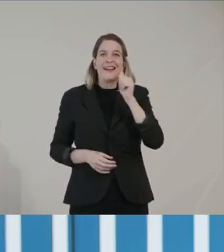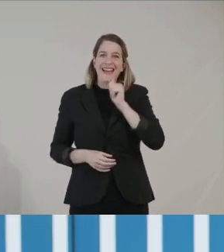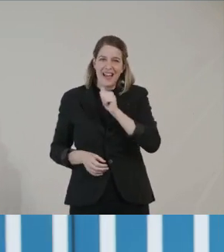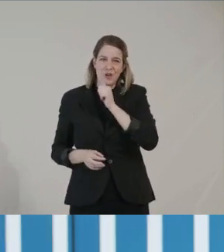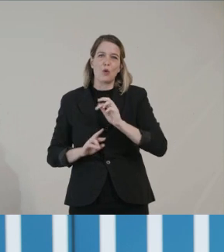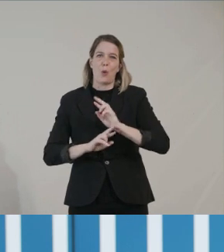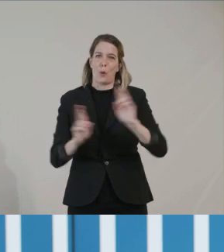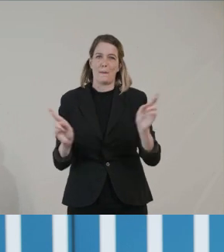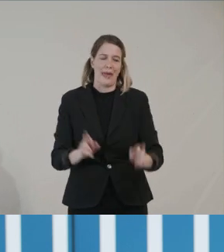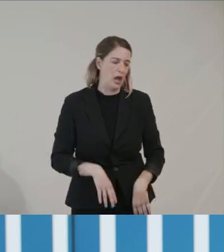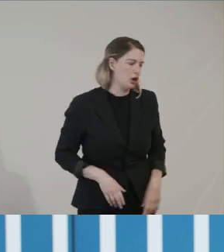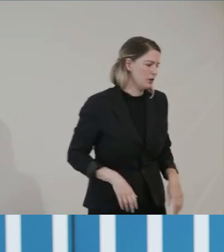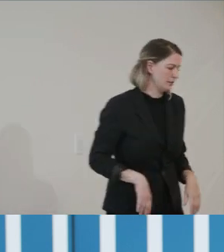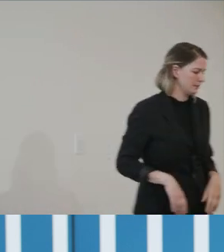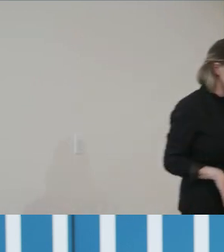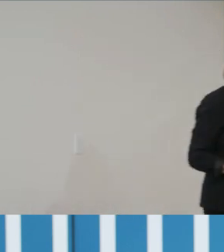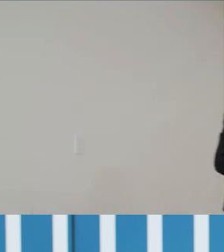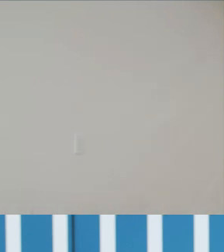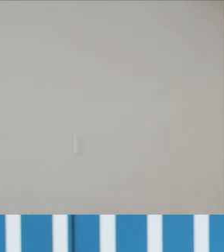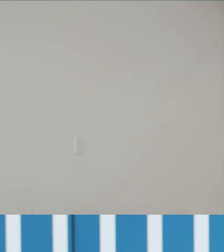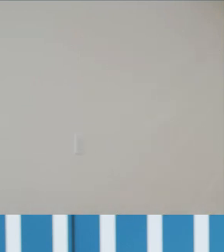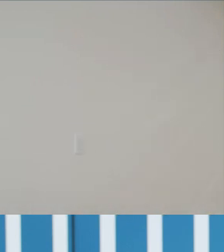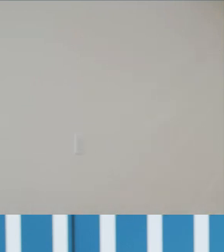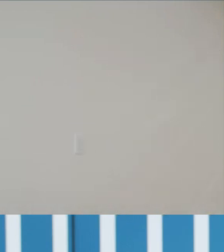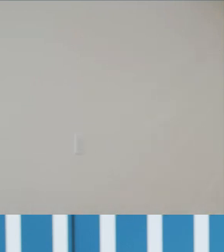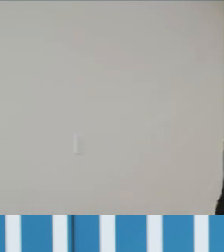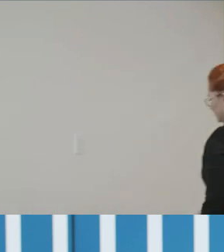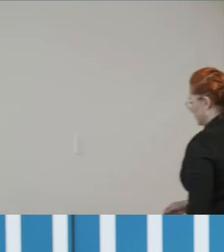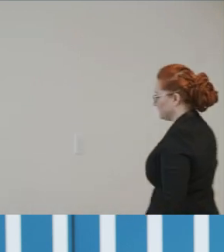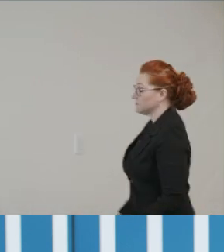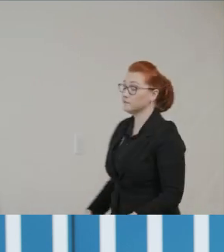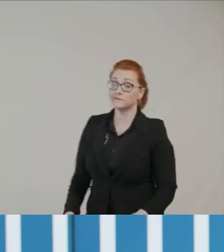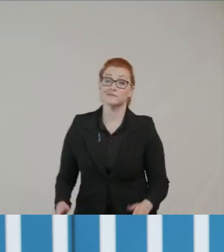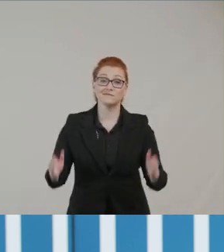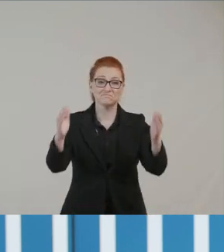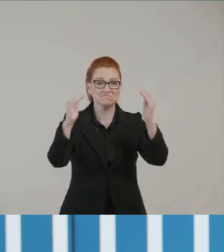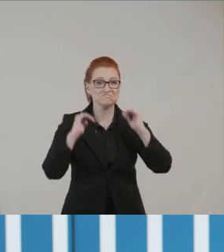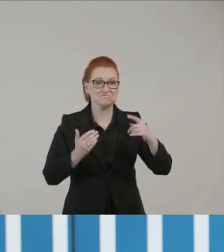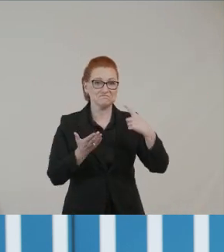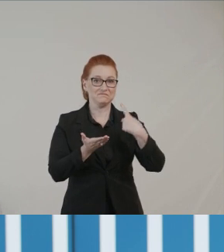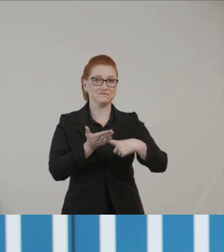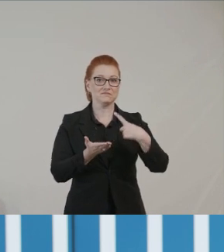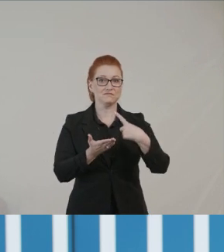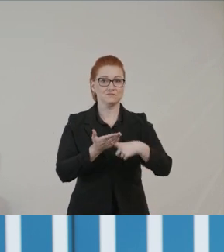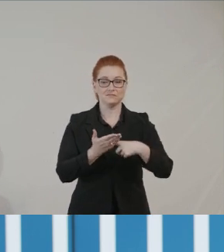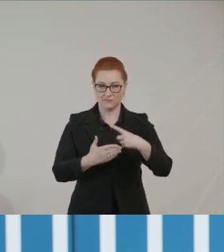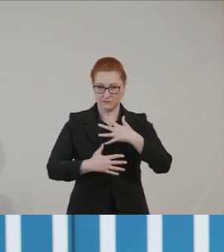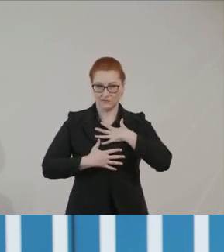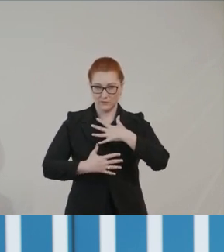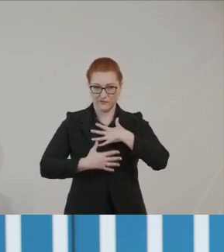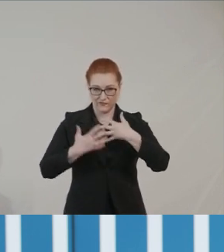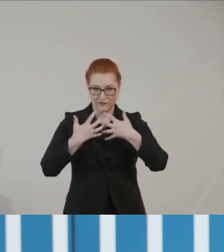Next, ventilators. You remember, ventilators were a big discussion. There was an